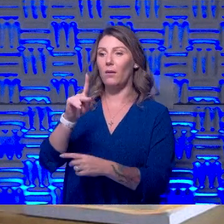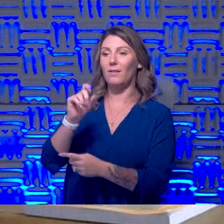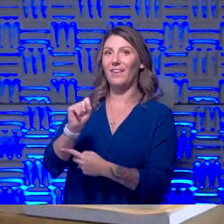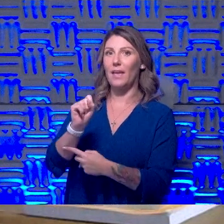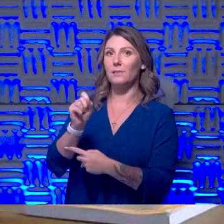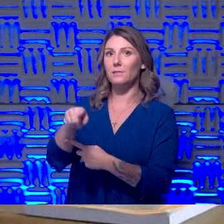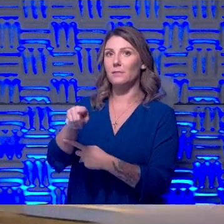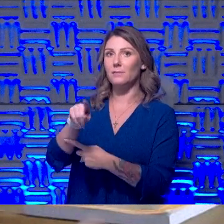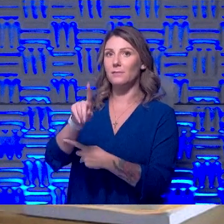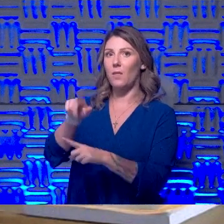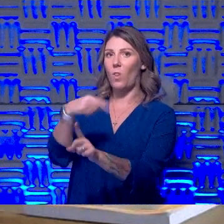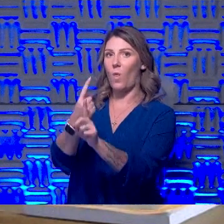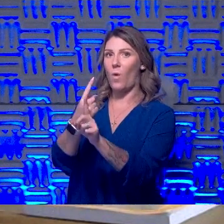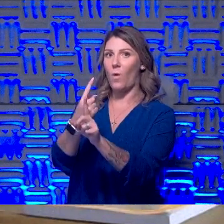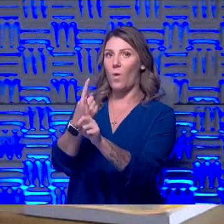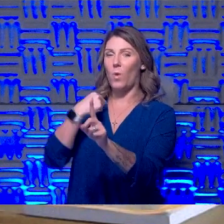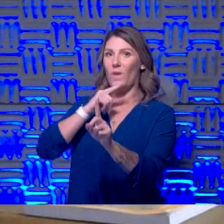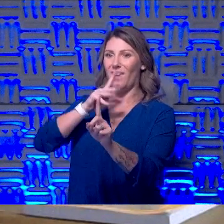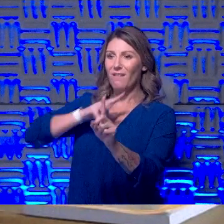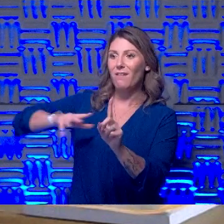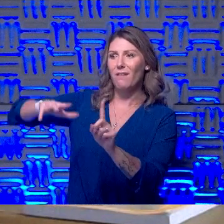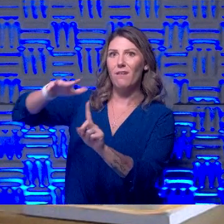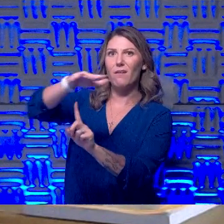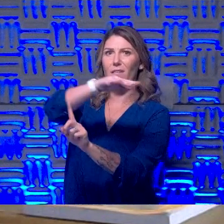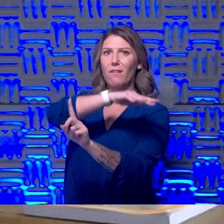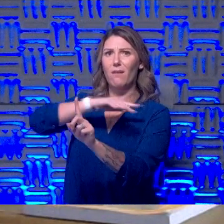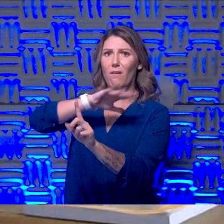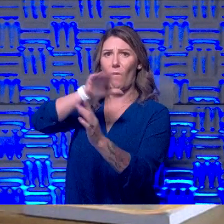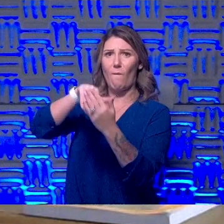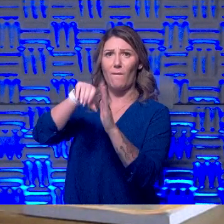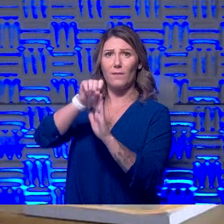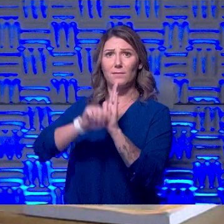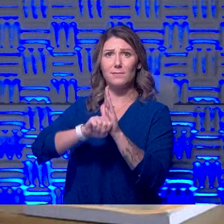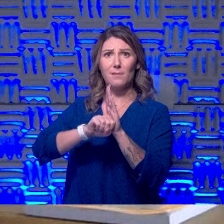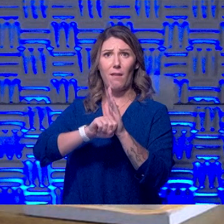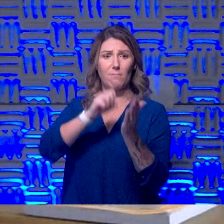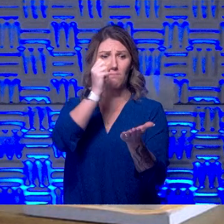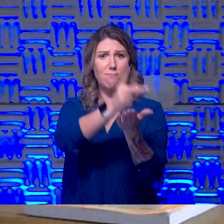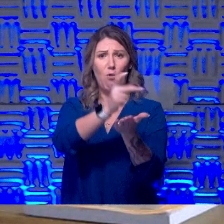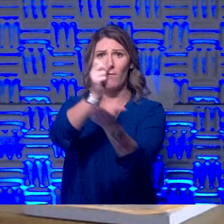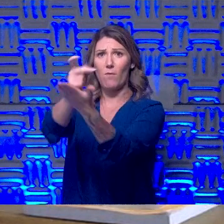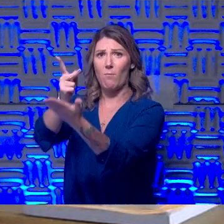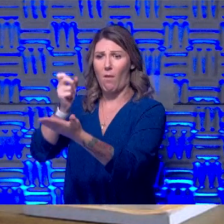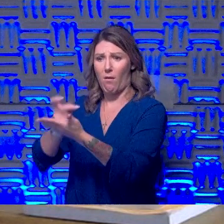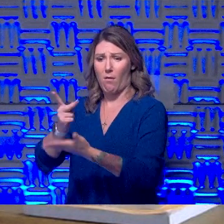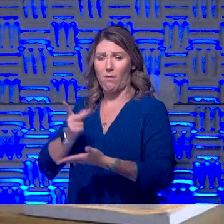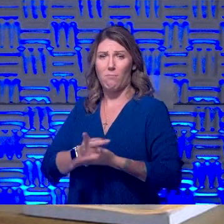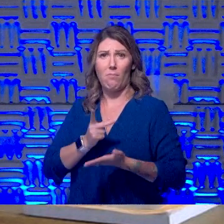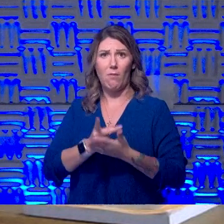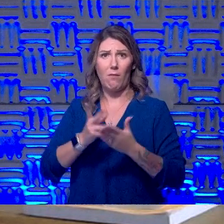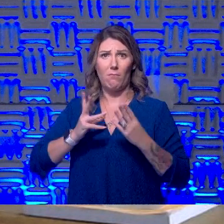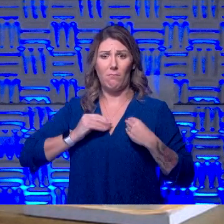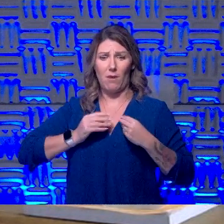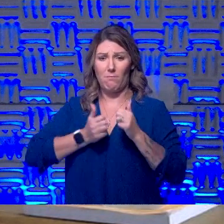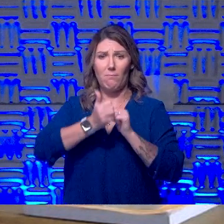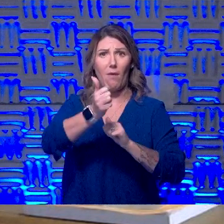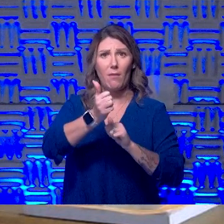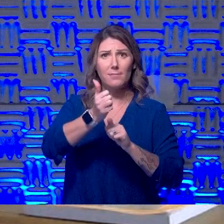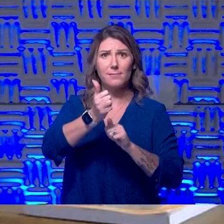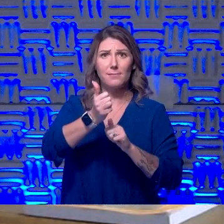island. We are surrounded by states that have adopted or passed Medicaid